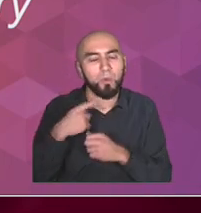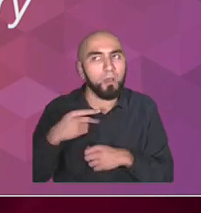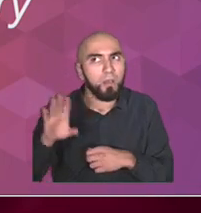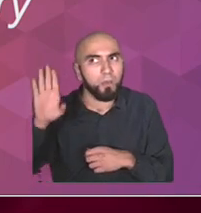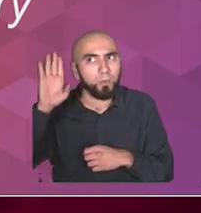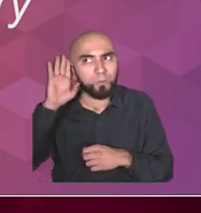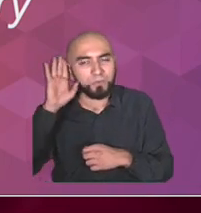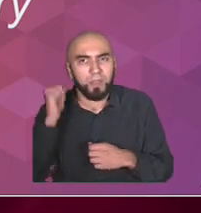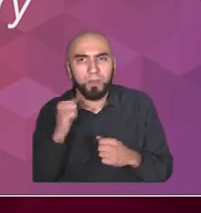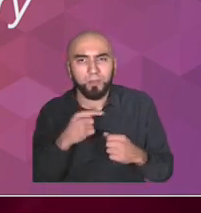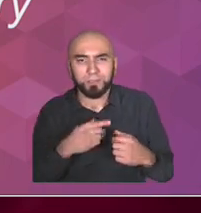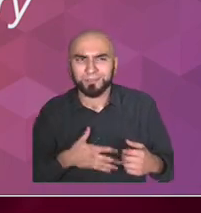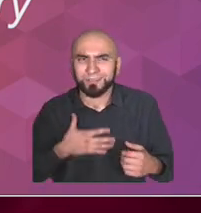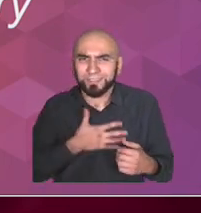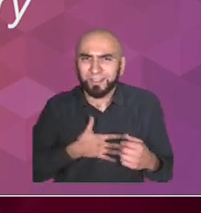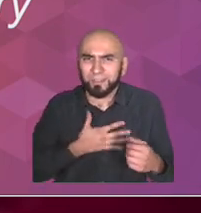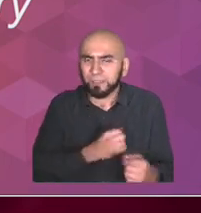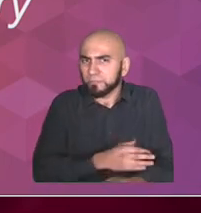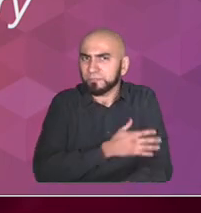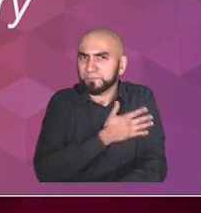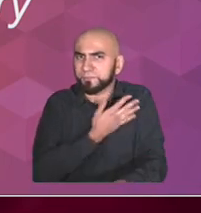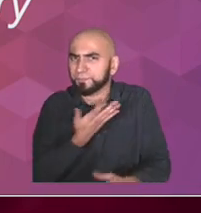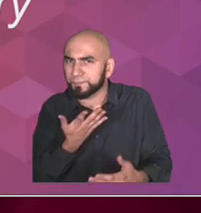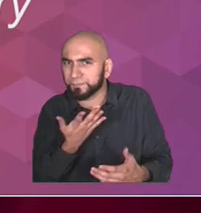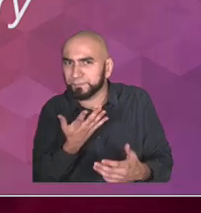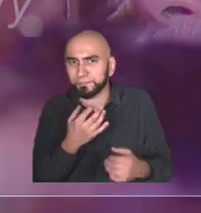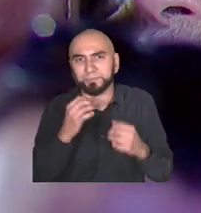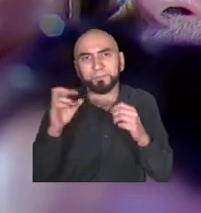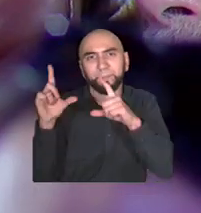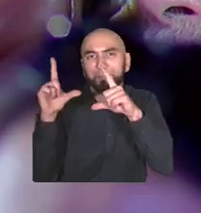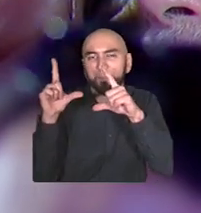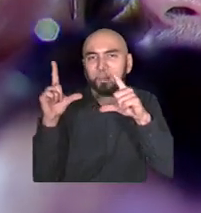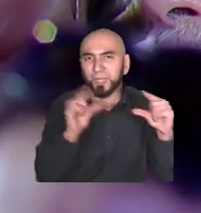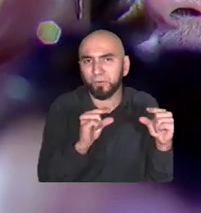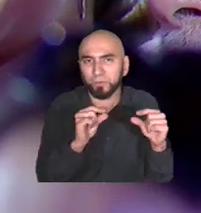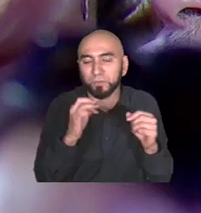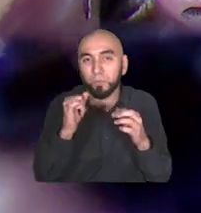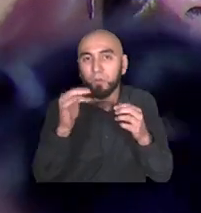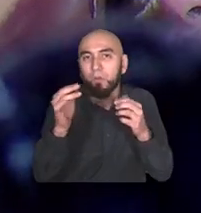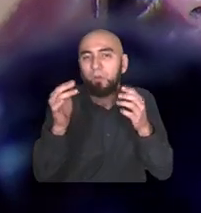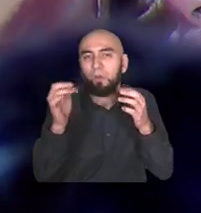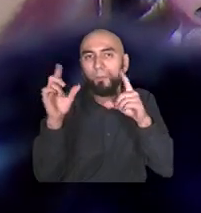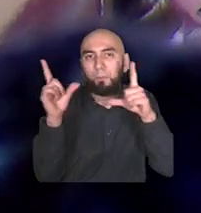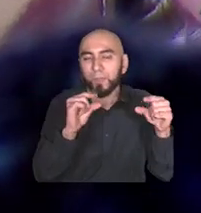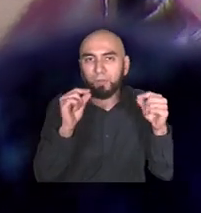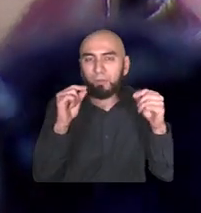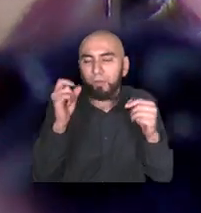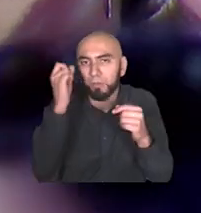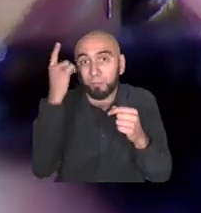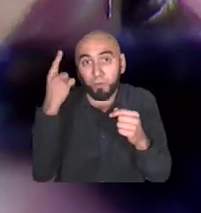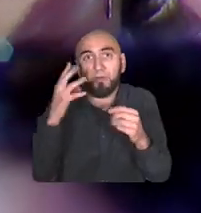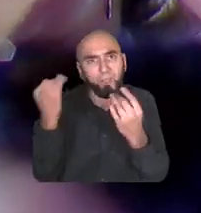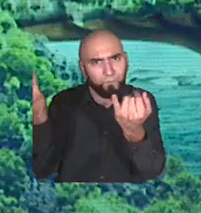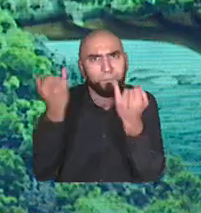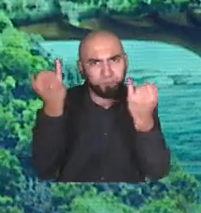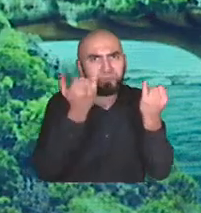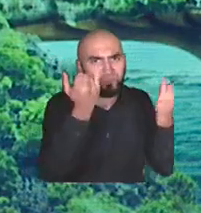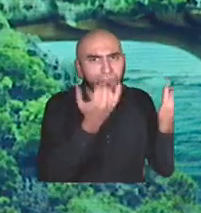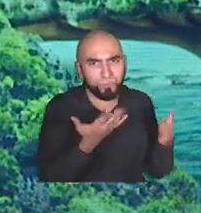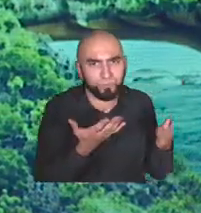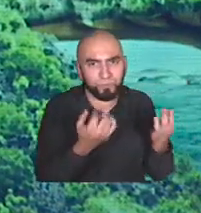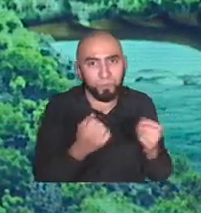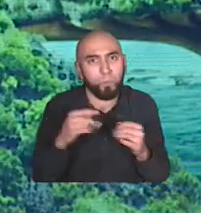things through touch. We have lower-resolution, but we still have information. A lot of our culture right now